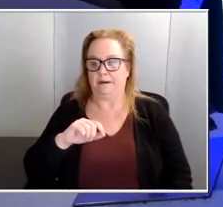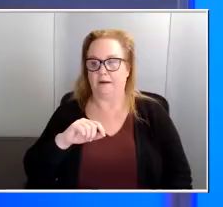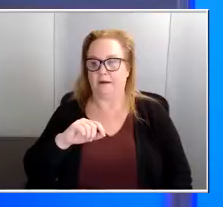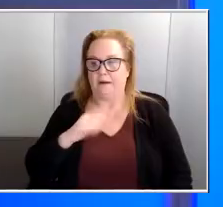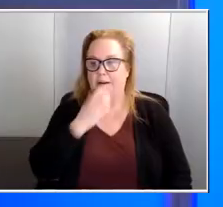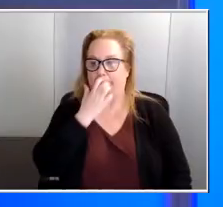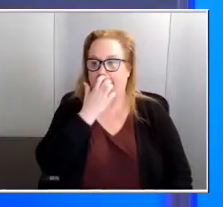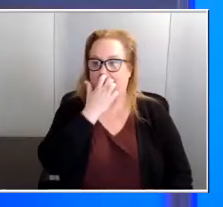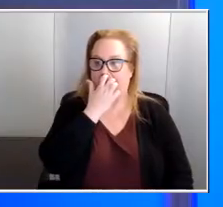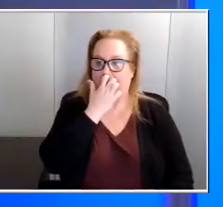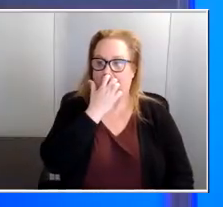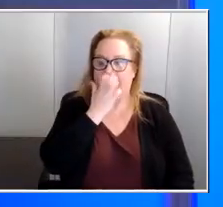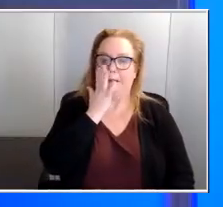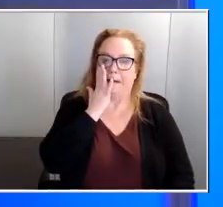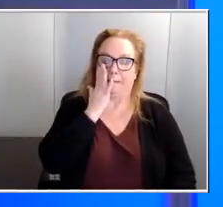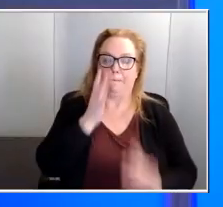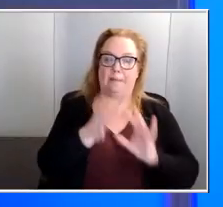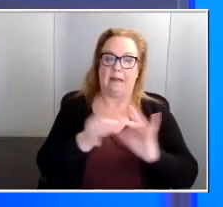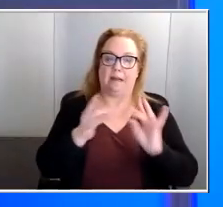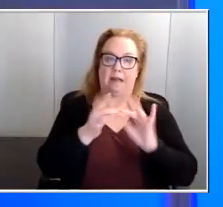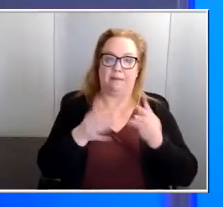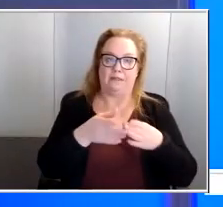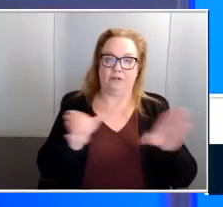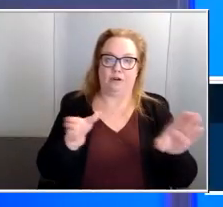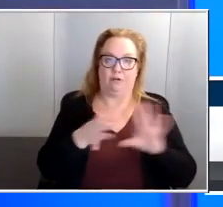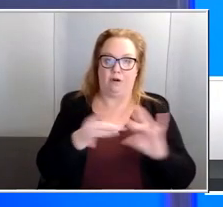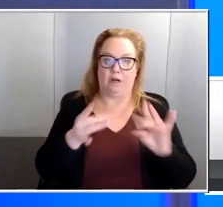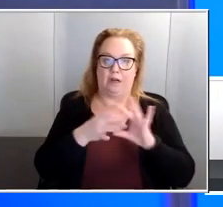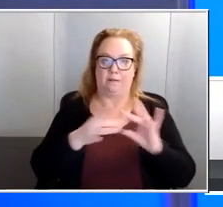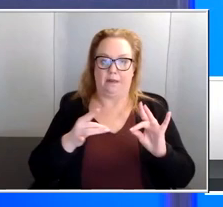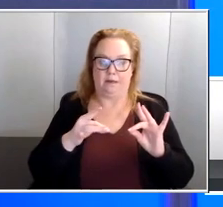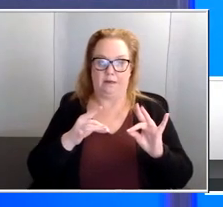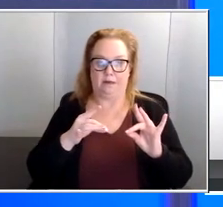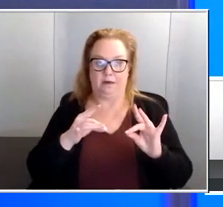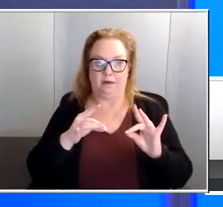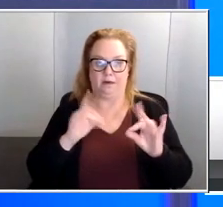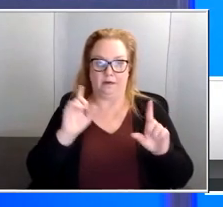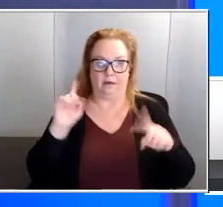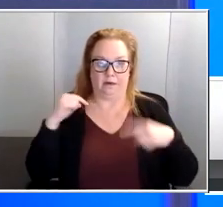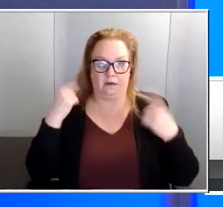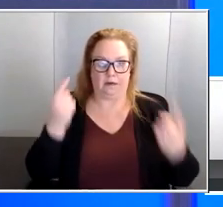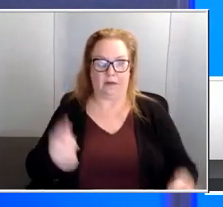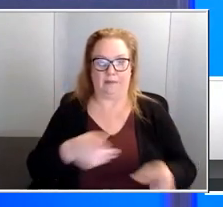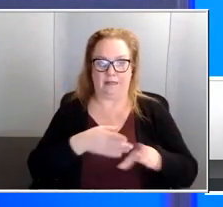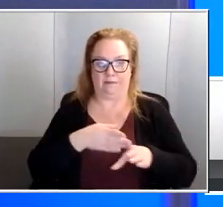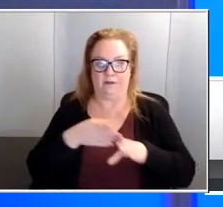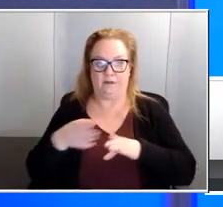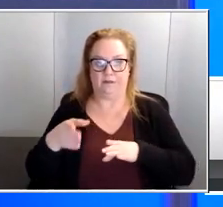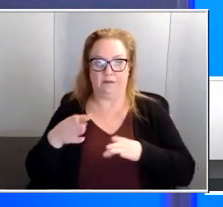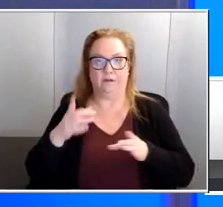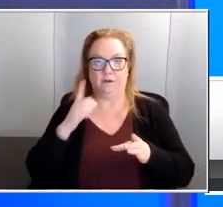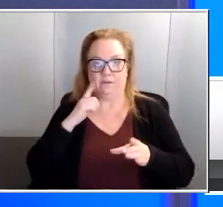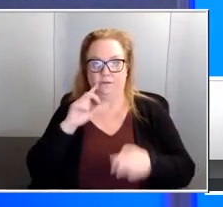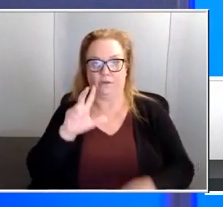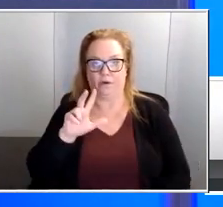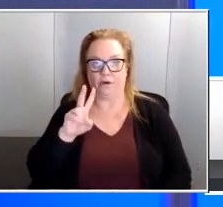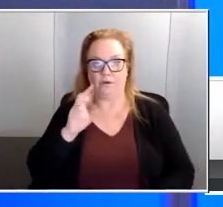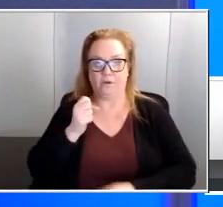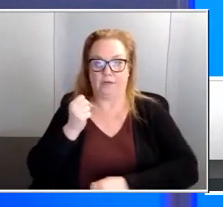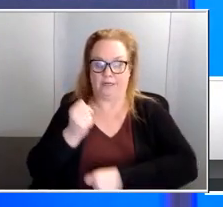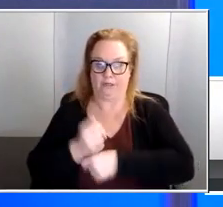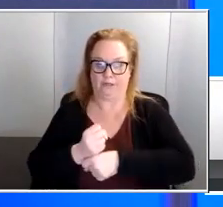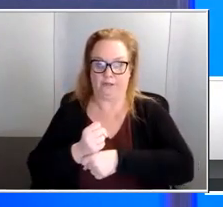my comment is a general one, and that is that I've been in the field now for 32 years,